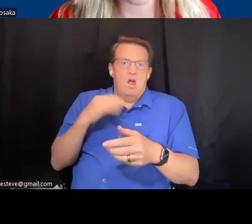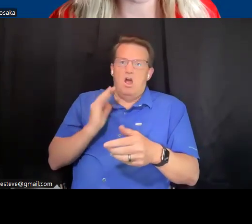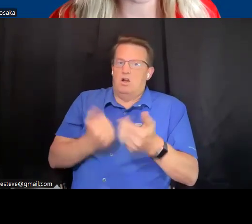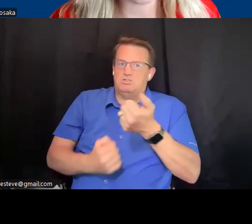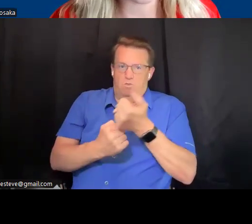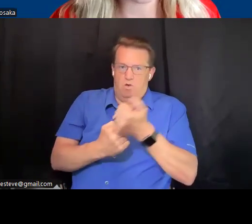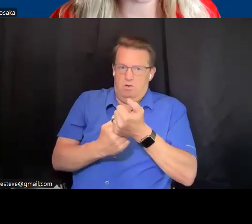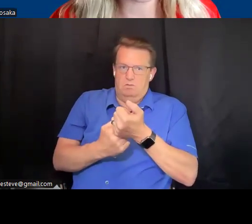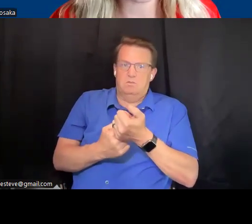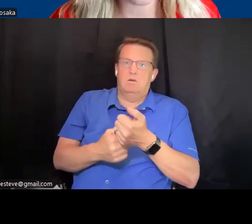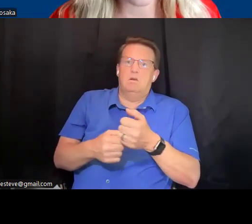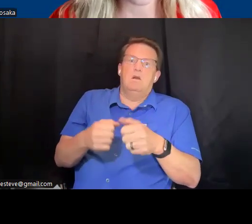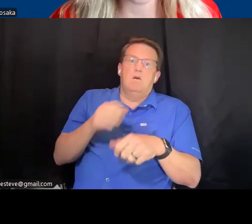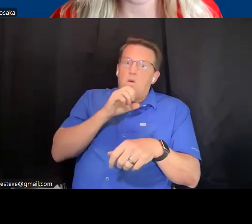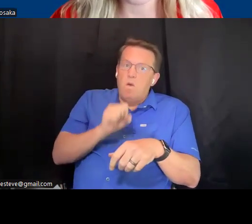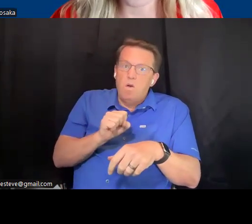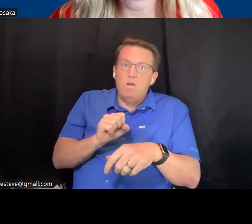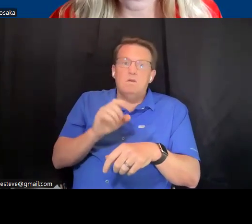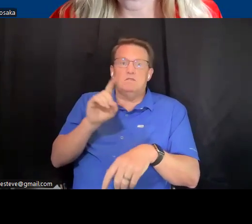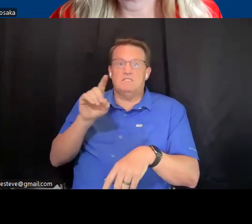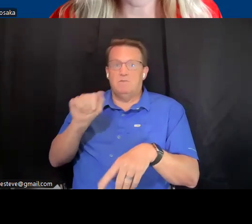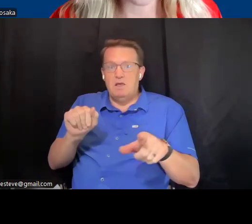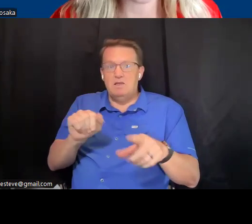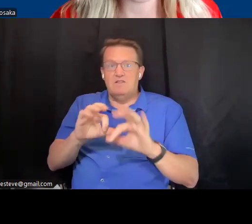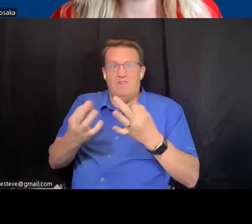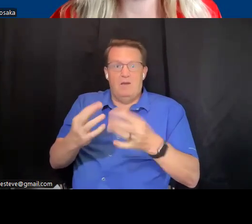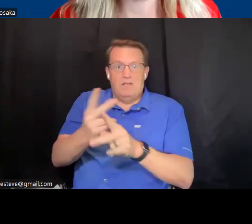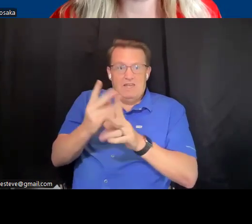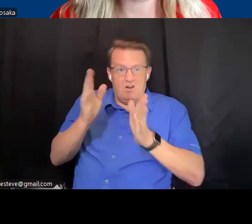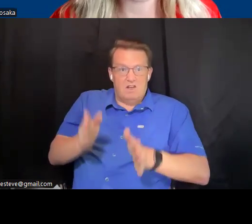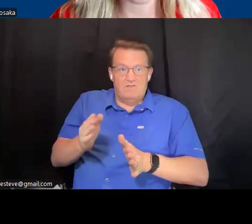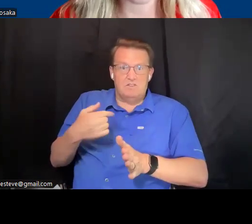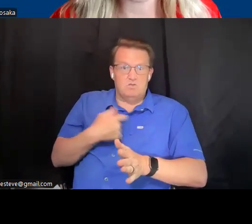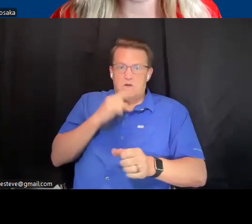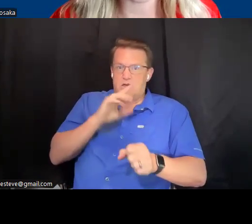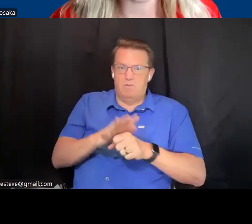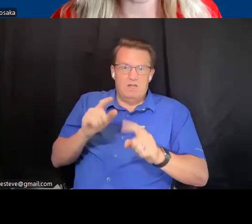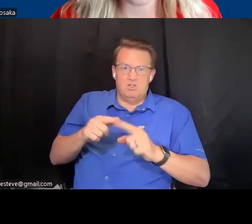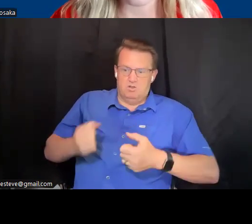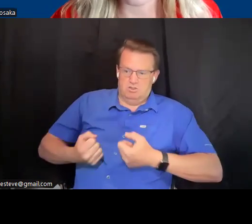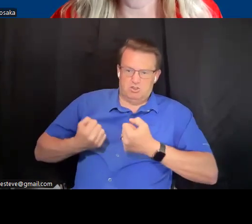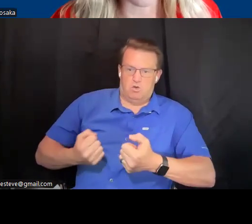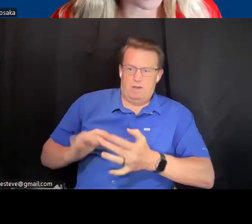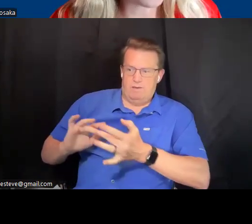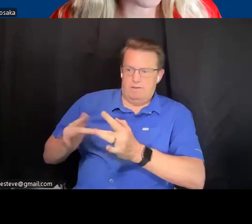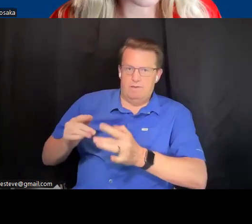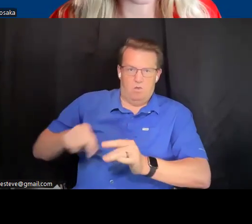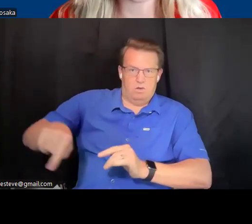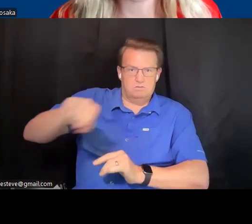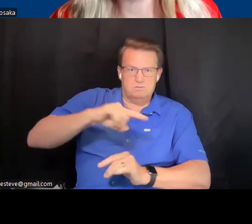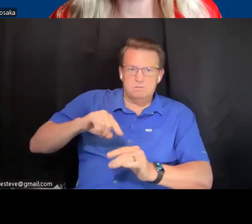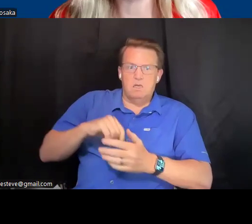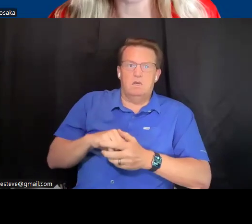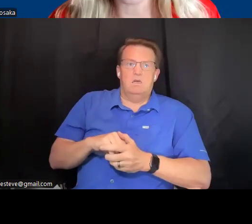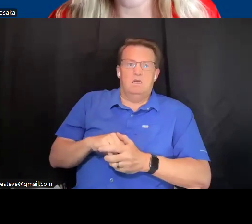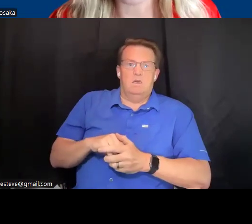and family caregivers. We're committed all the way through to strengthening the aging network on all fronts.